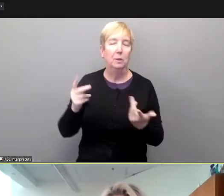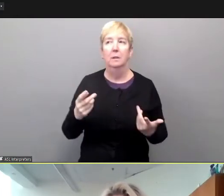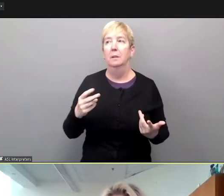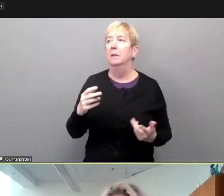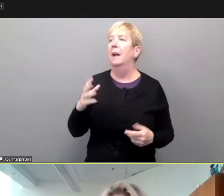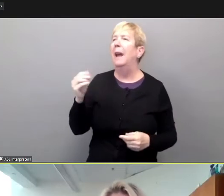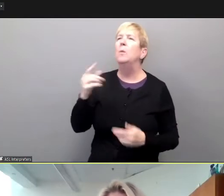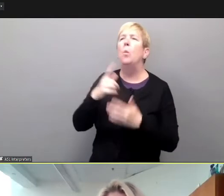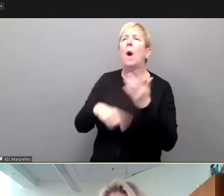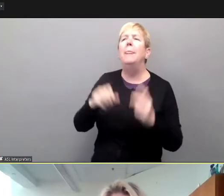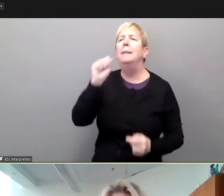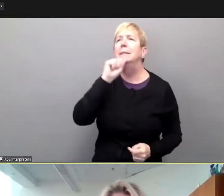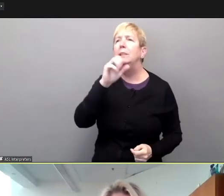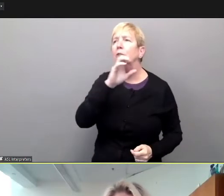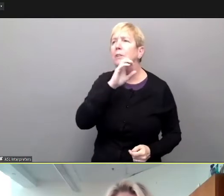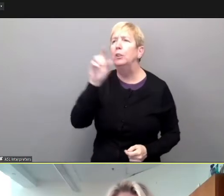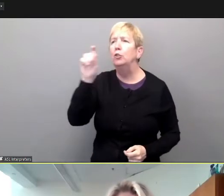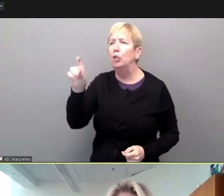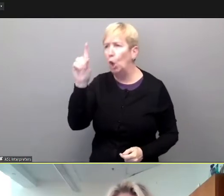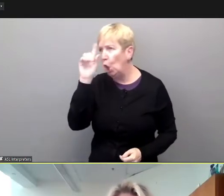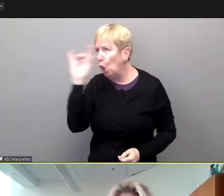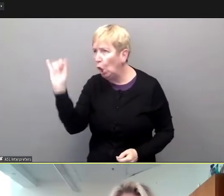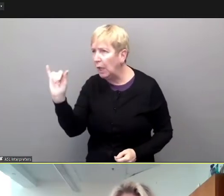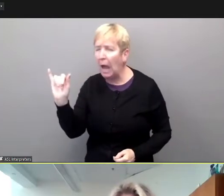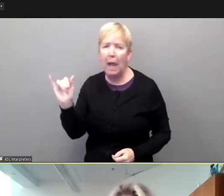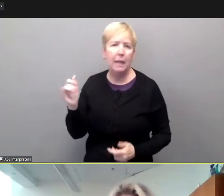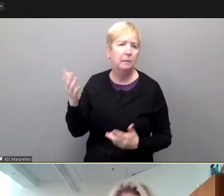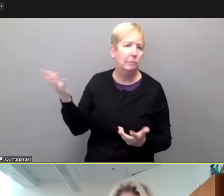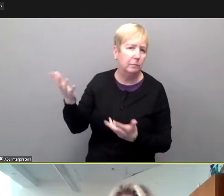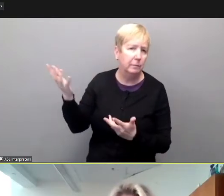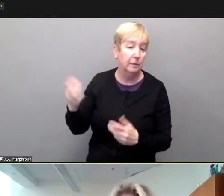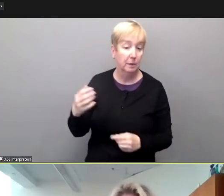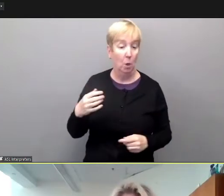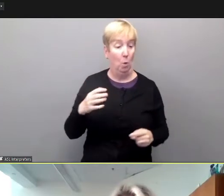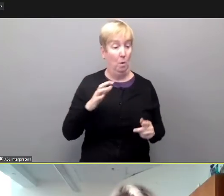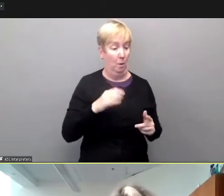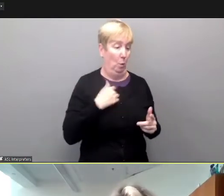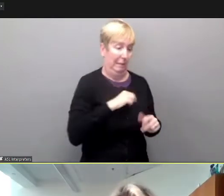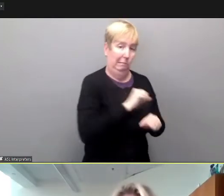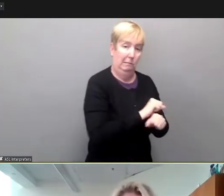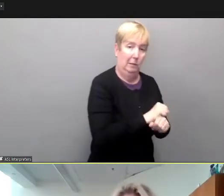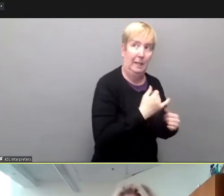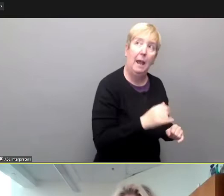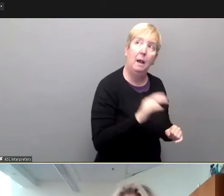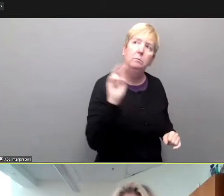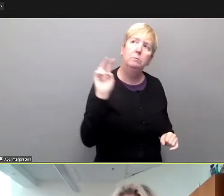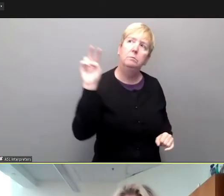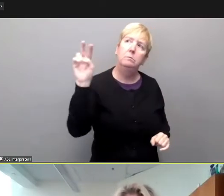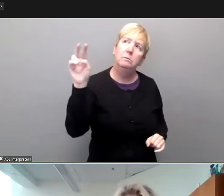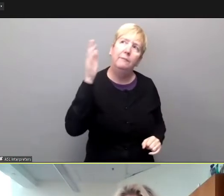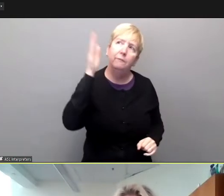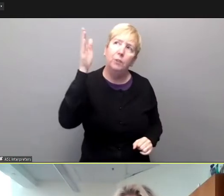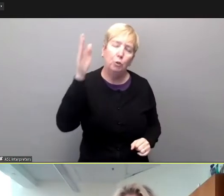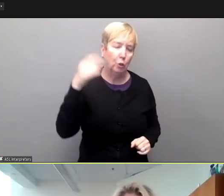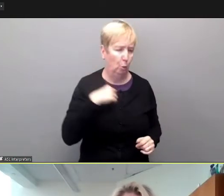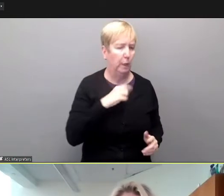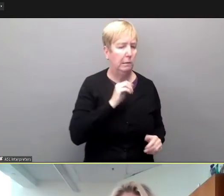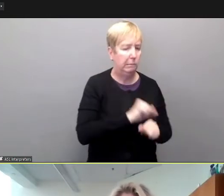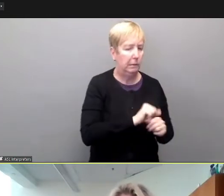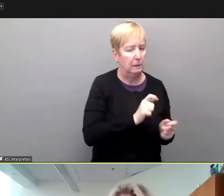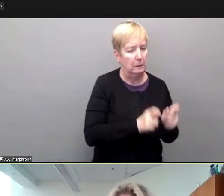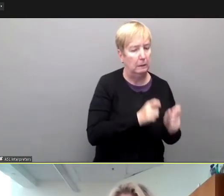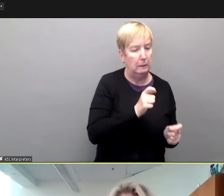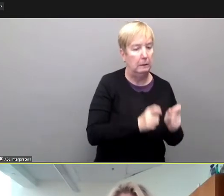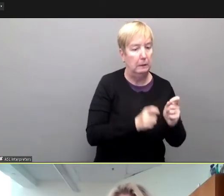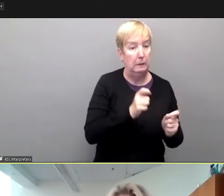should, evolve into. And those future plans, even though we're still working on them, we